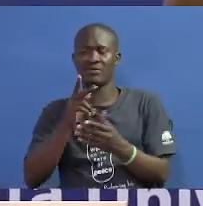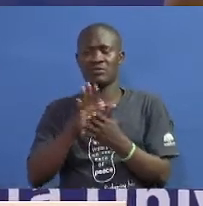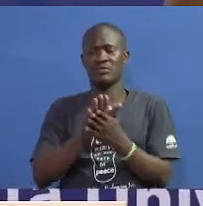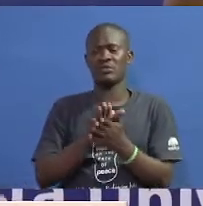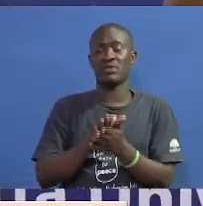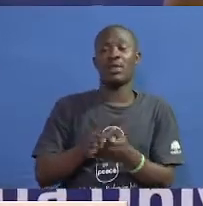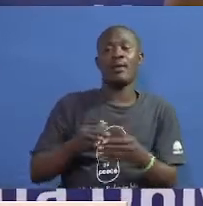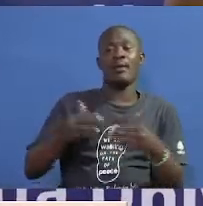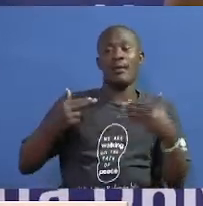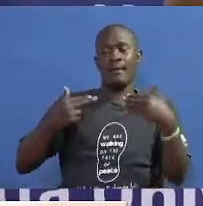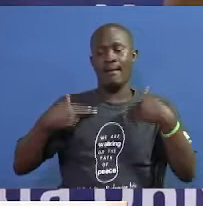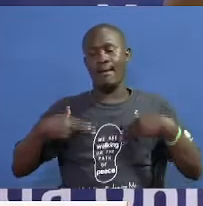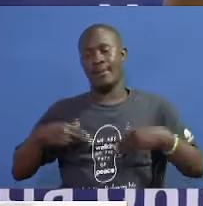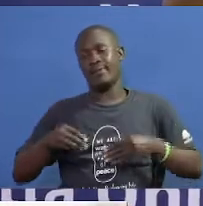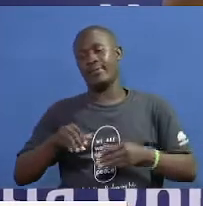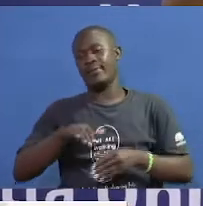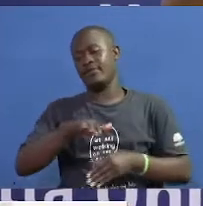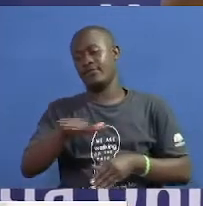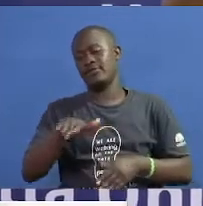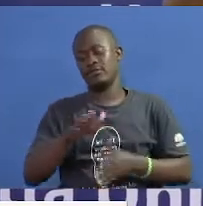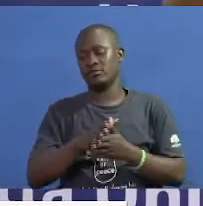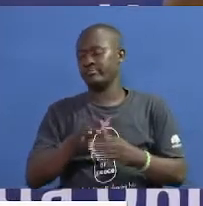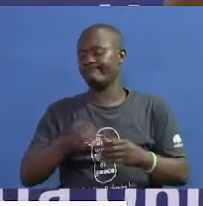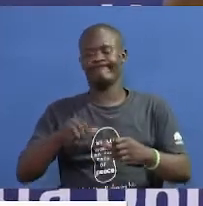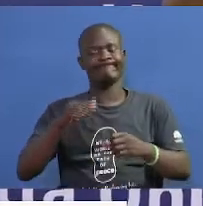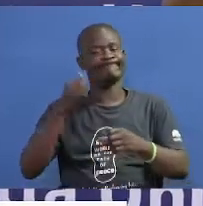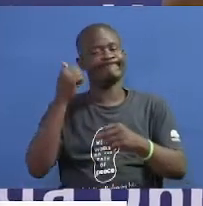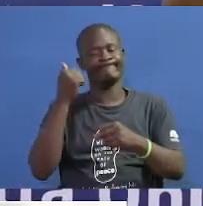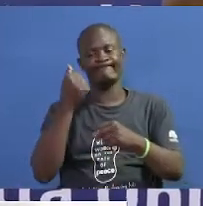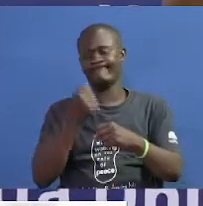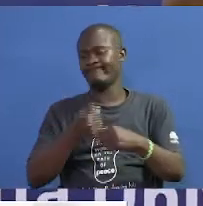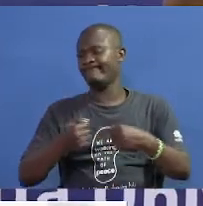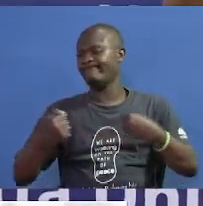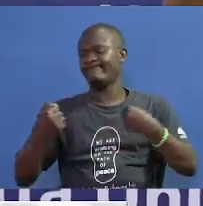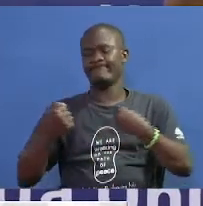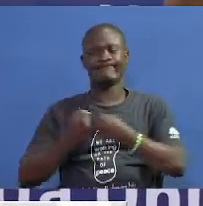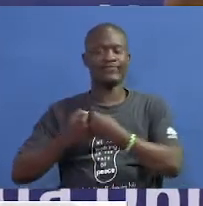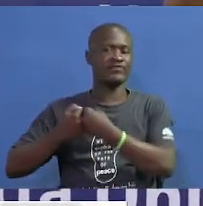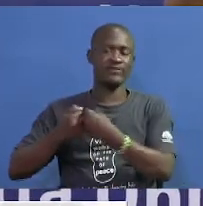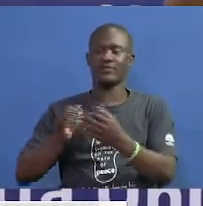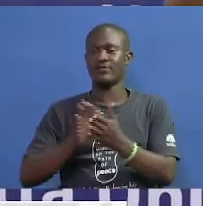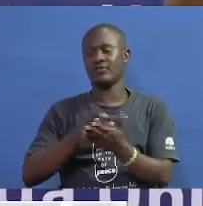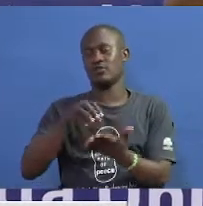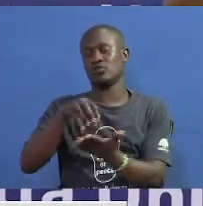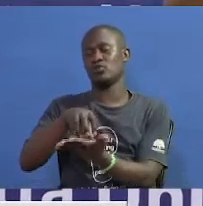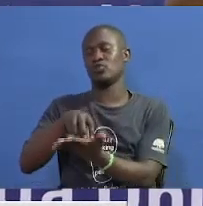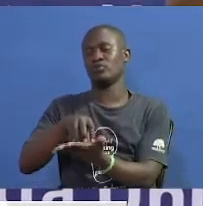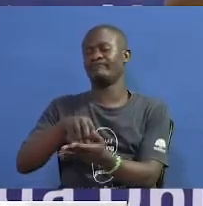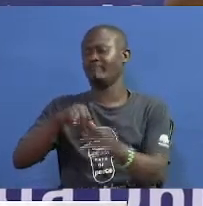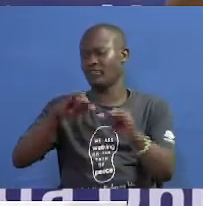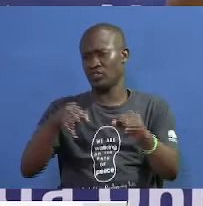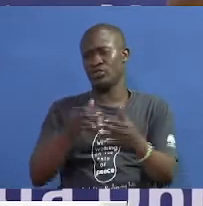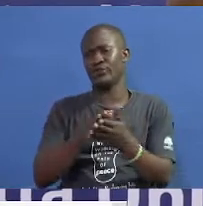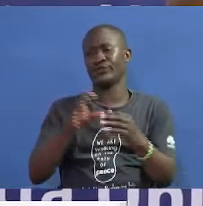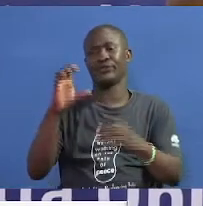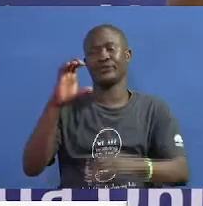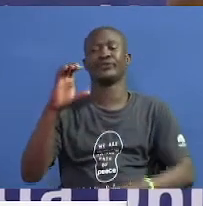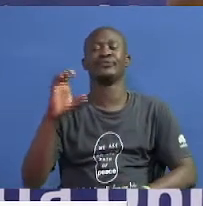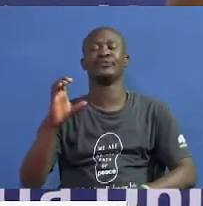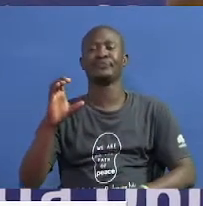health center and you're in a difficult situation. And so that would be another use case.